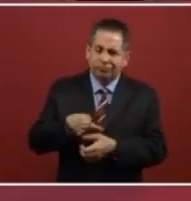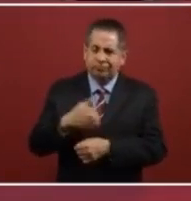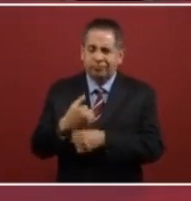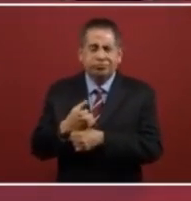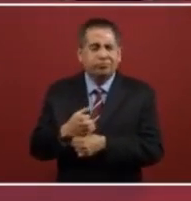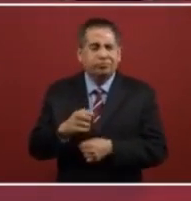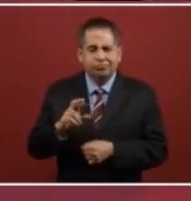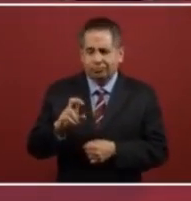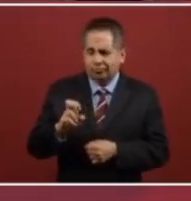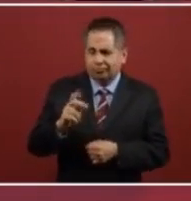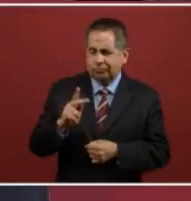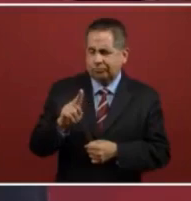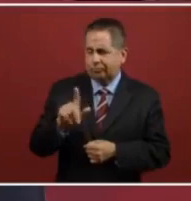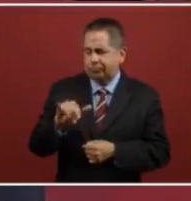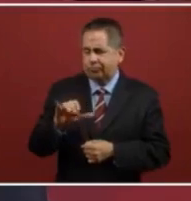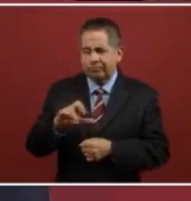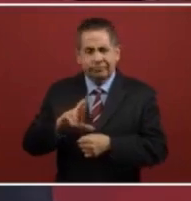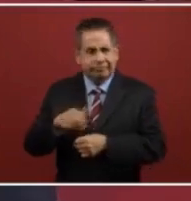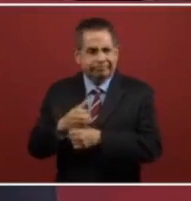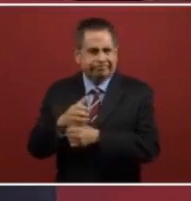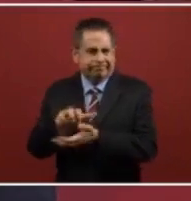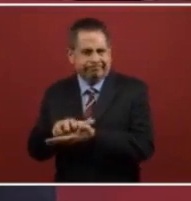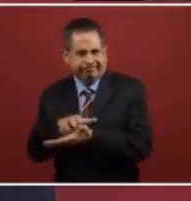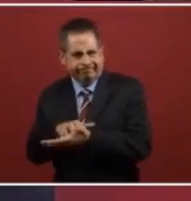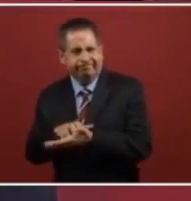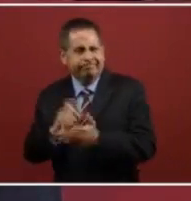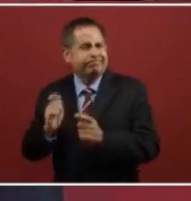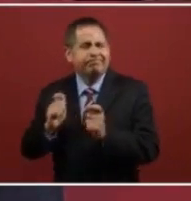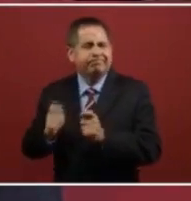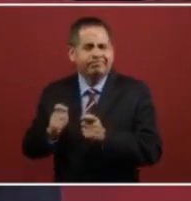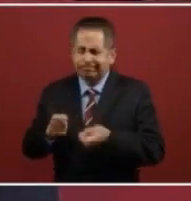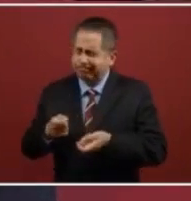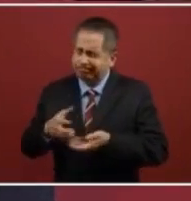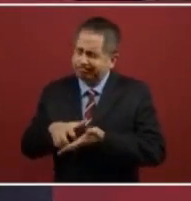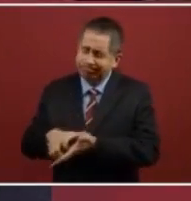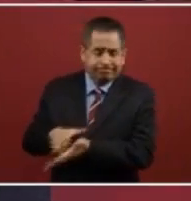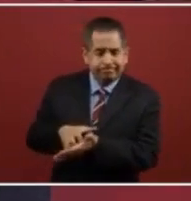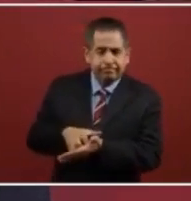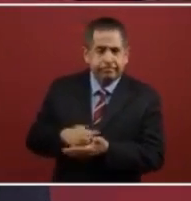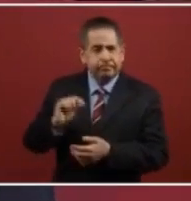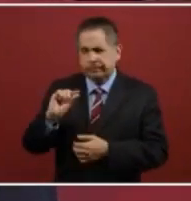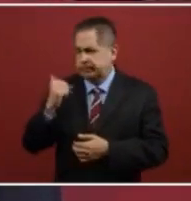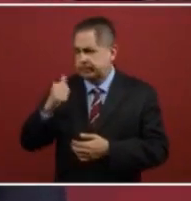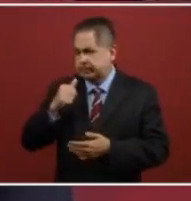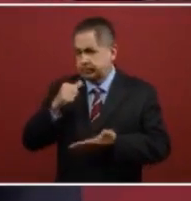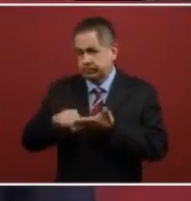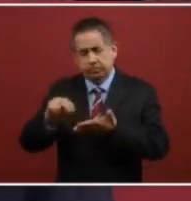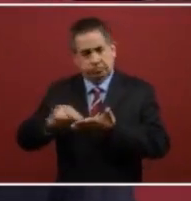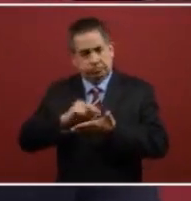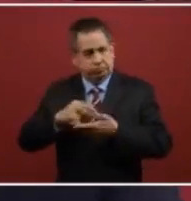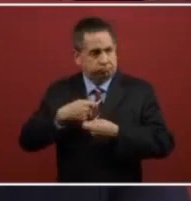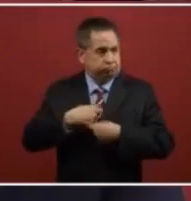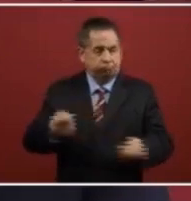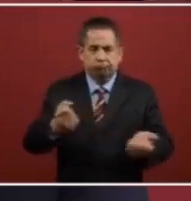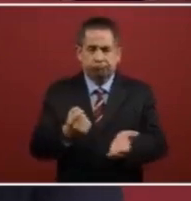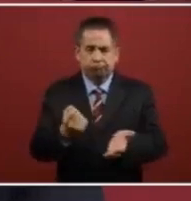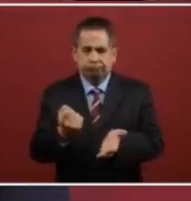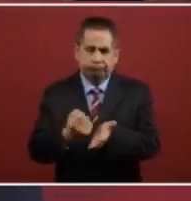the di a republic's conocer austerity. recientemente un memorándum. And he says he's Para going to do a memorandum, or